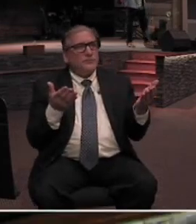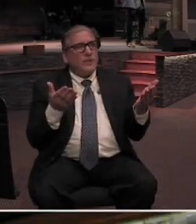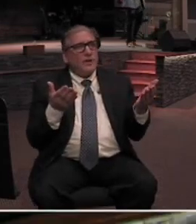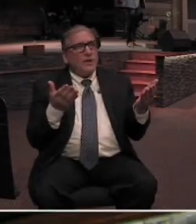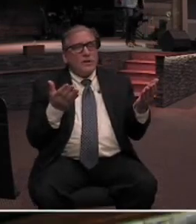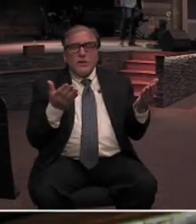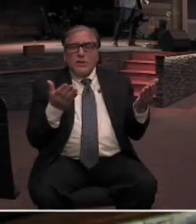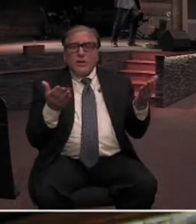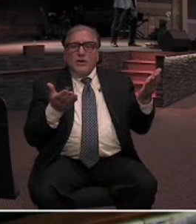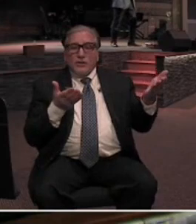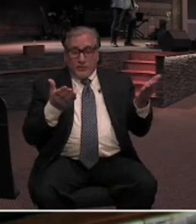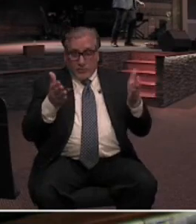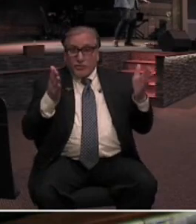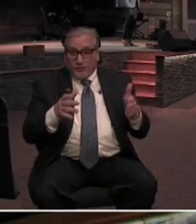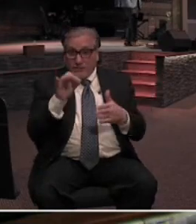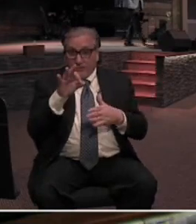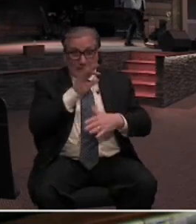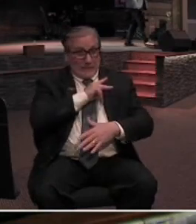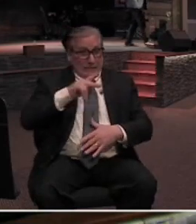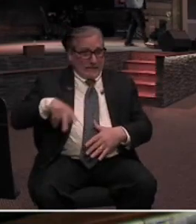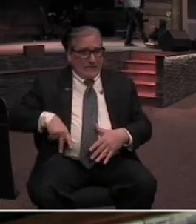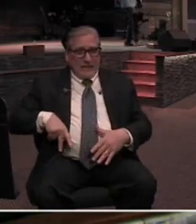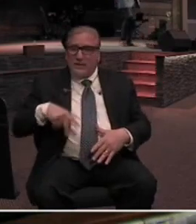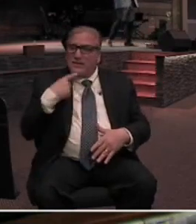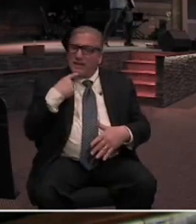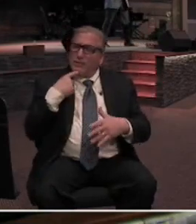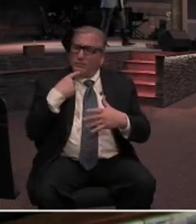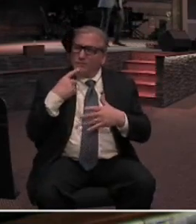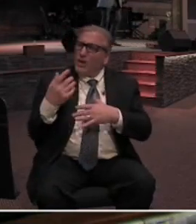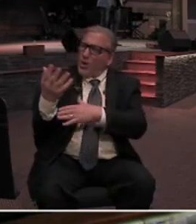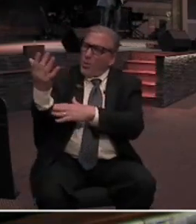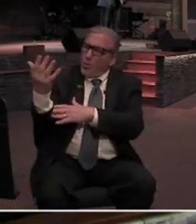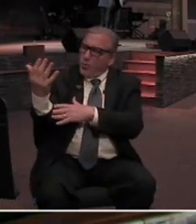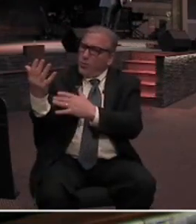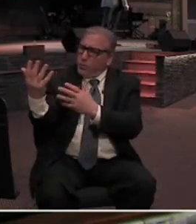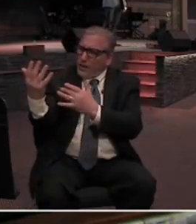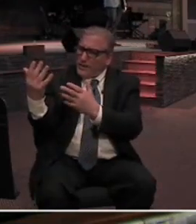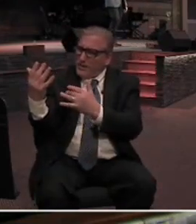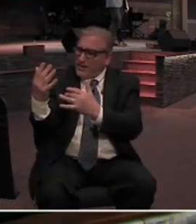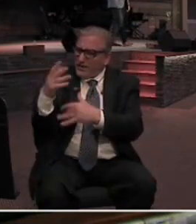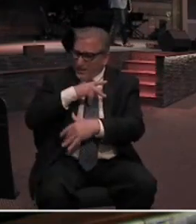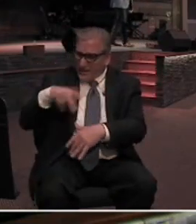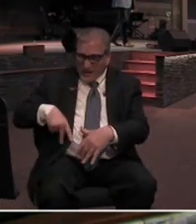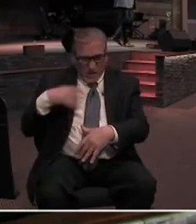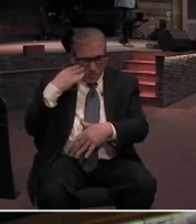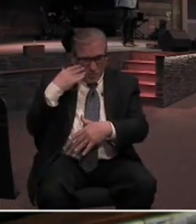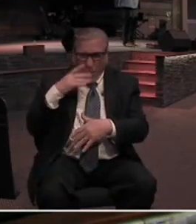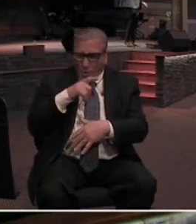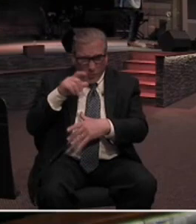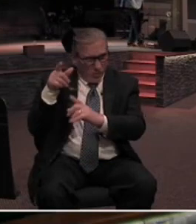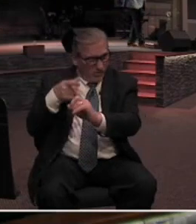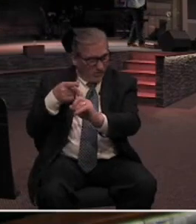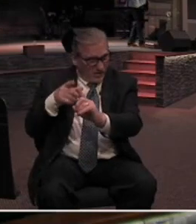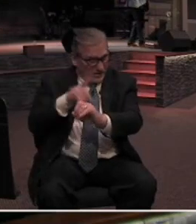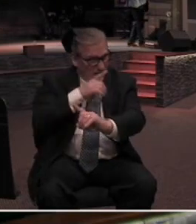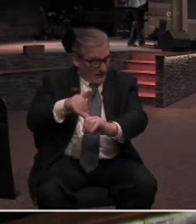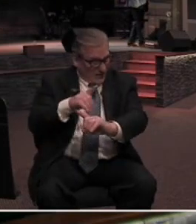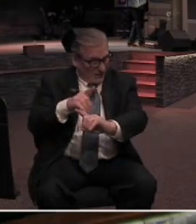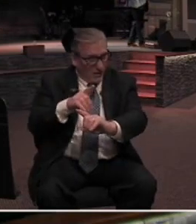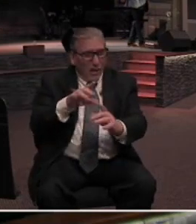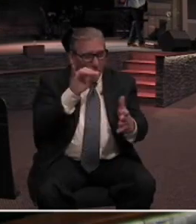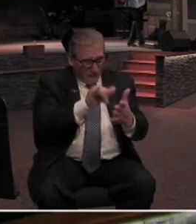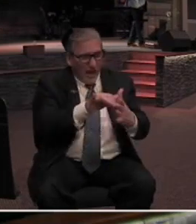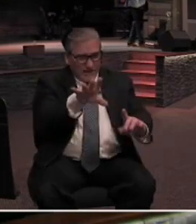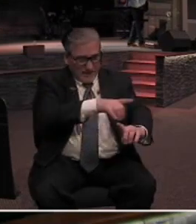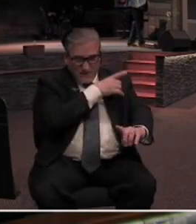The servants, yes, of King Achish, they said unto him, "Wait a minute, king, do you know who this guy is? This is the